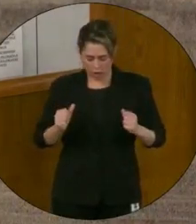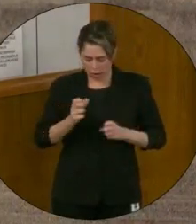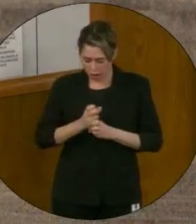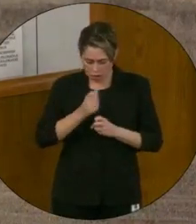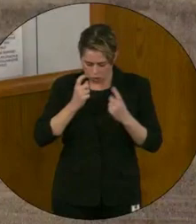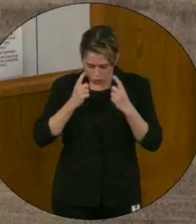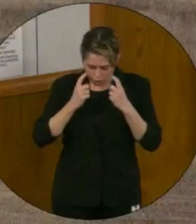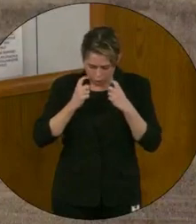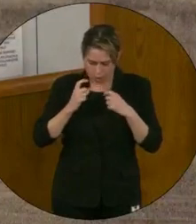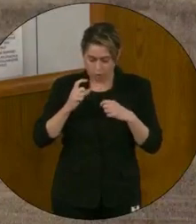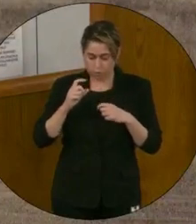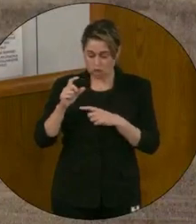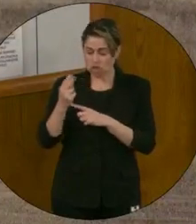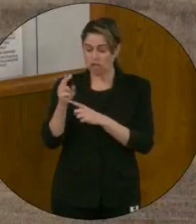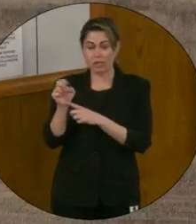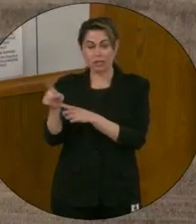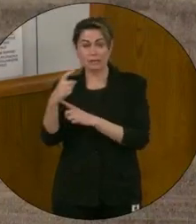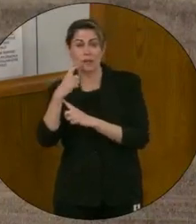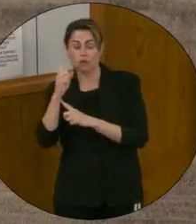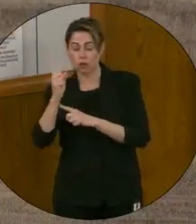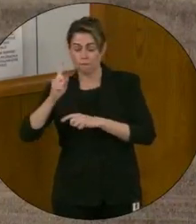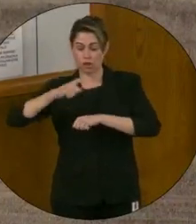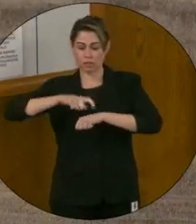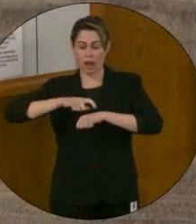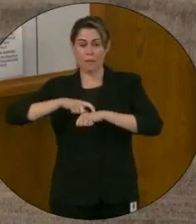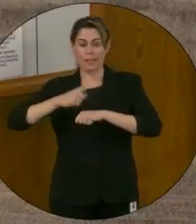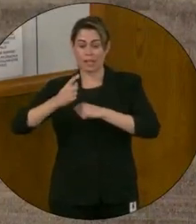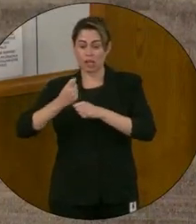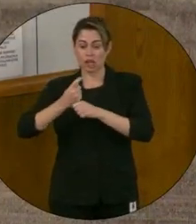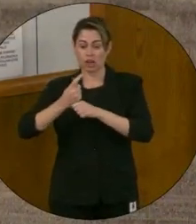said, for the first time in a year and a half, she had hope.